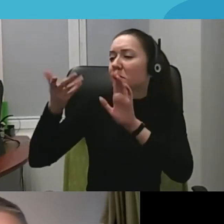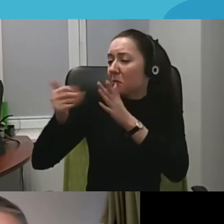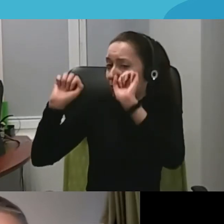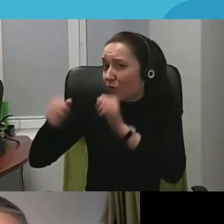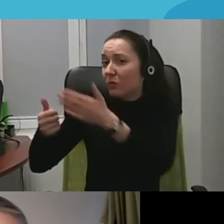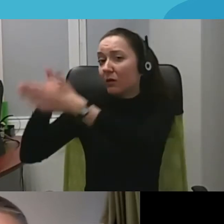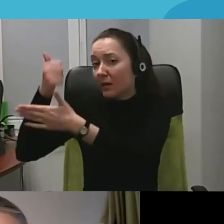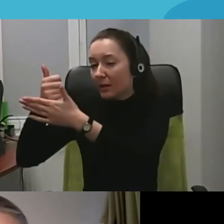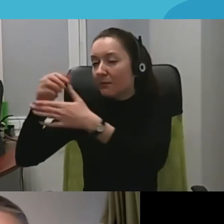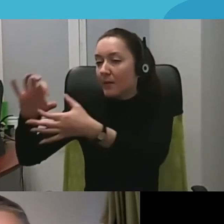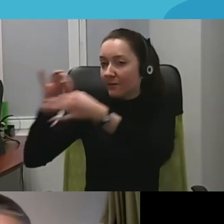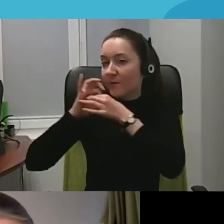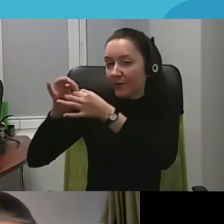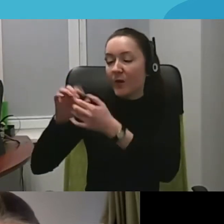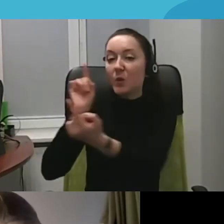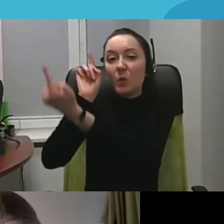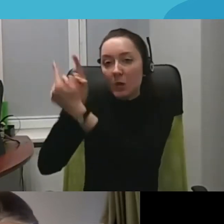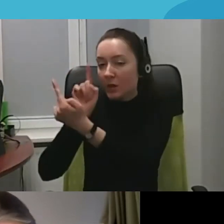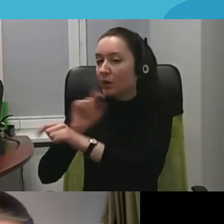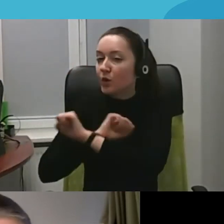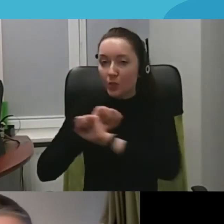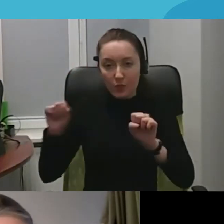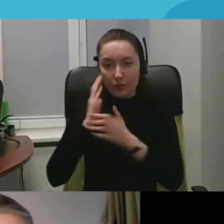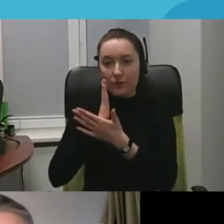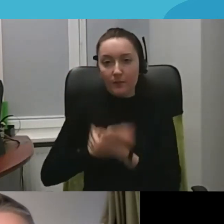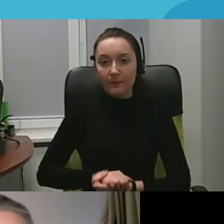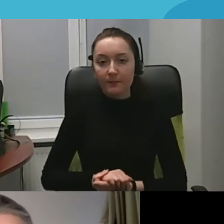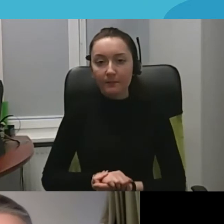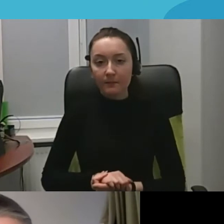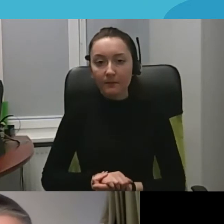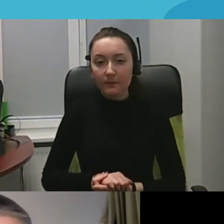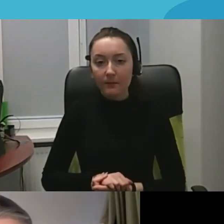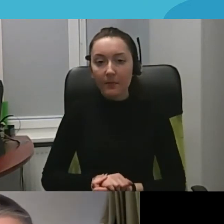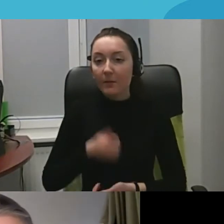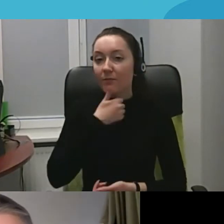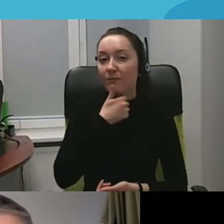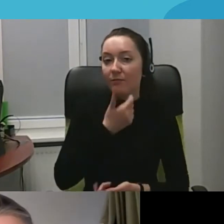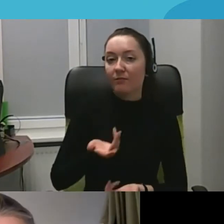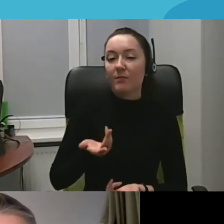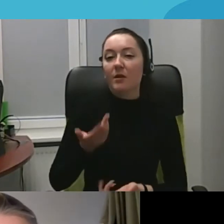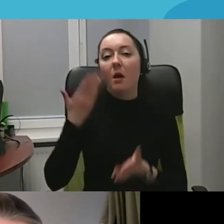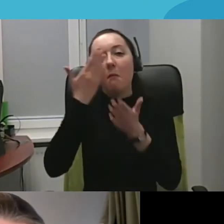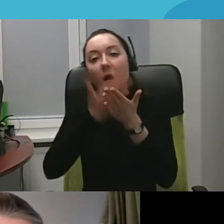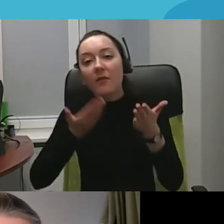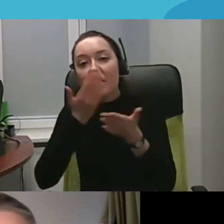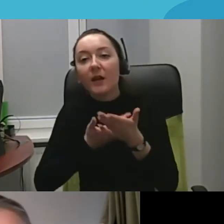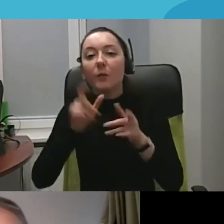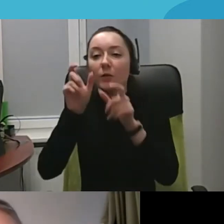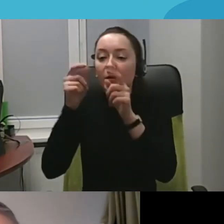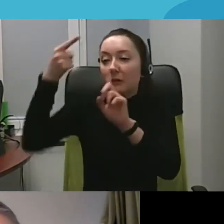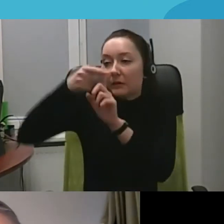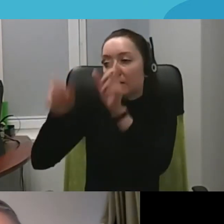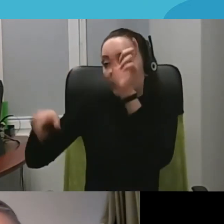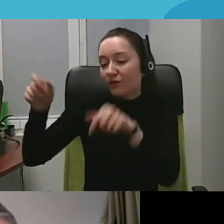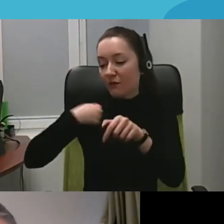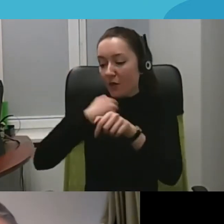example, members of the Consultative Council in exile here in Warsaw would be seen by the authorities